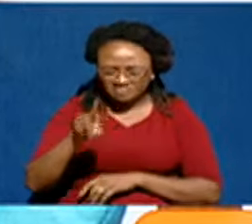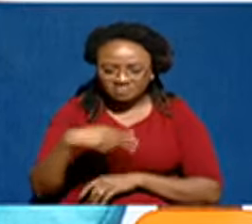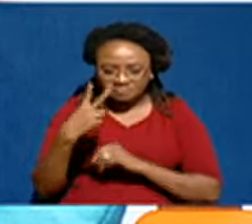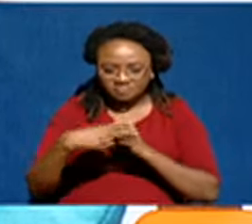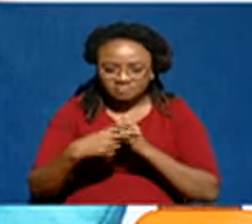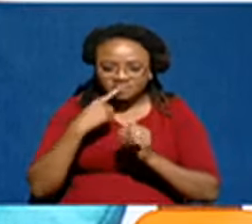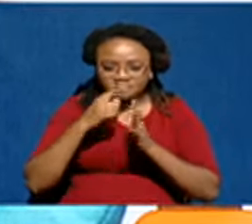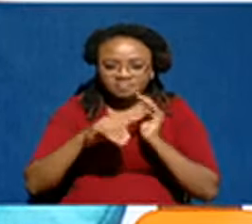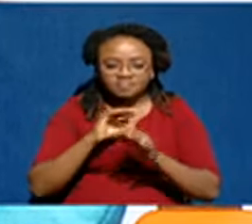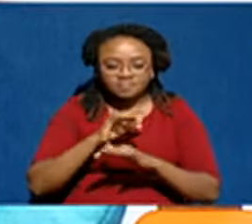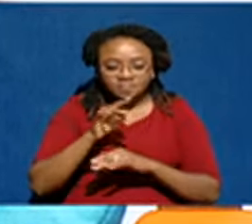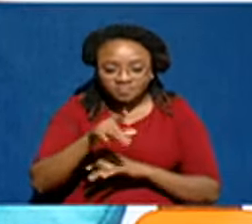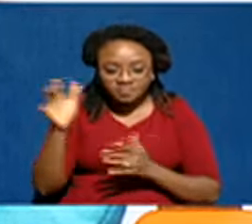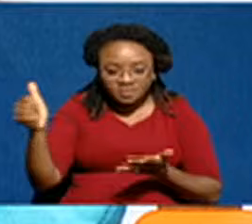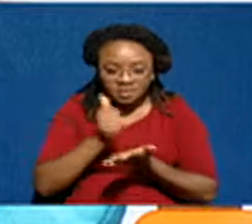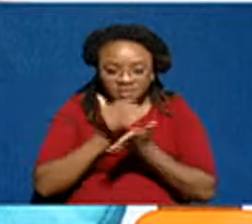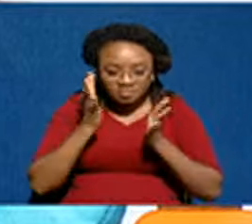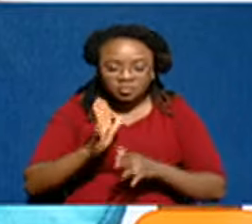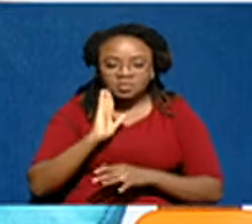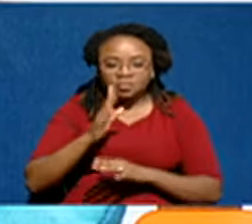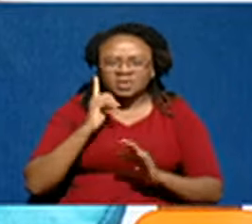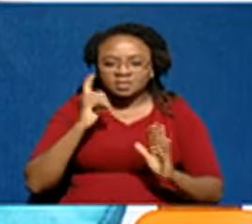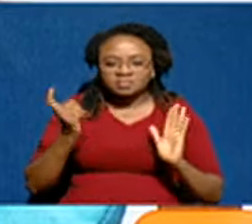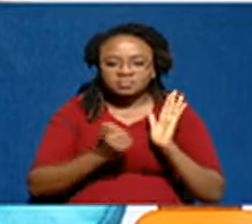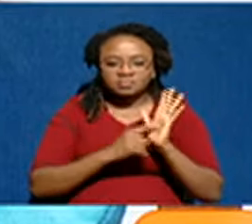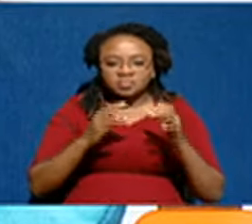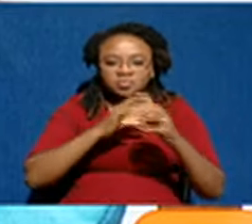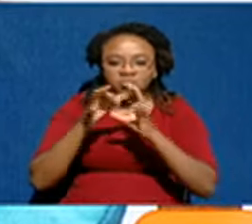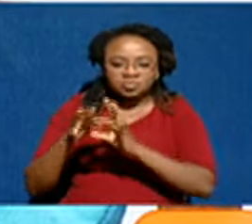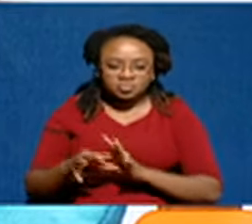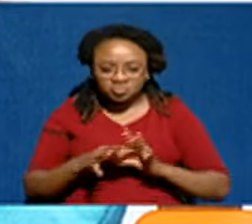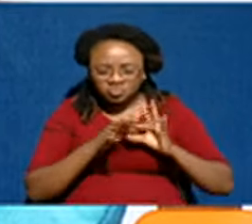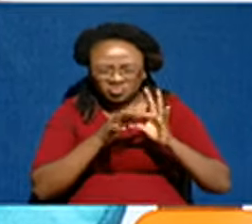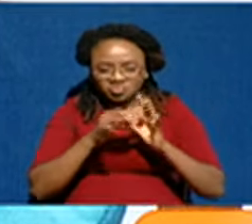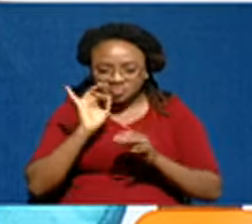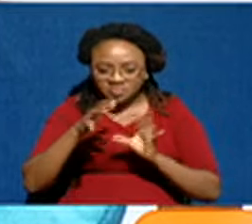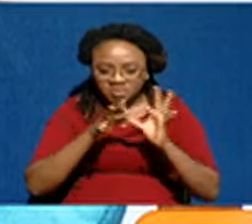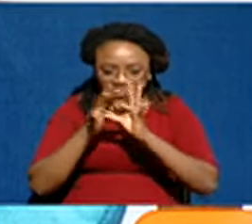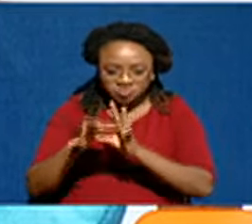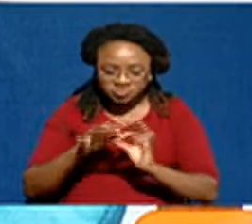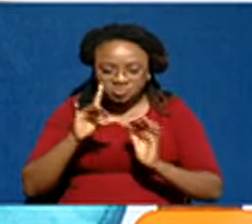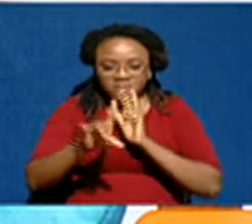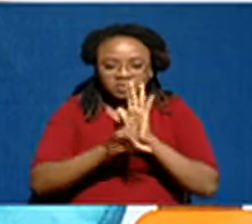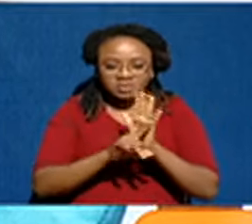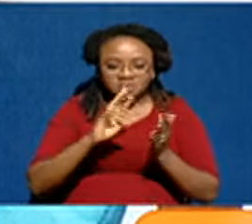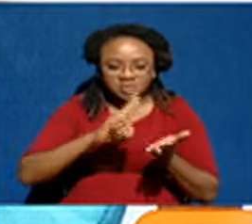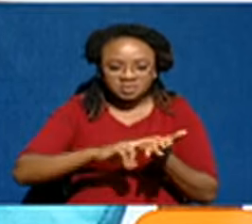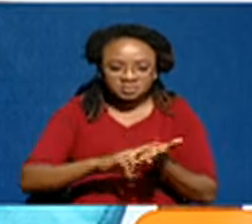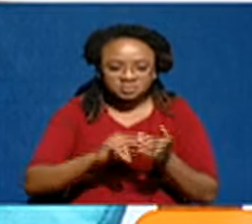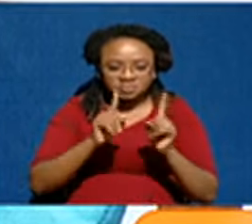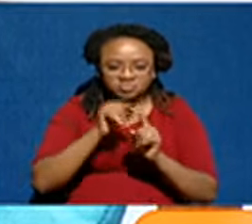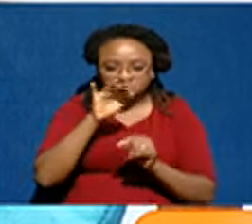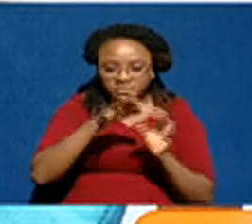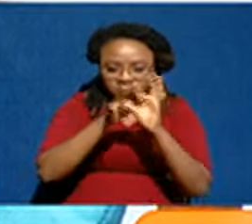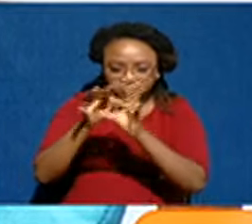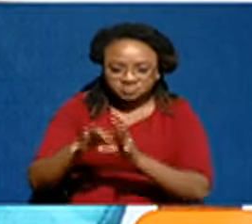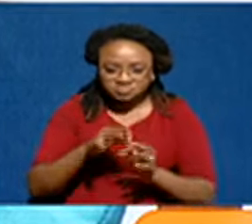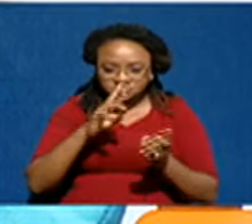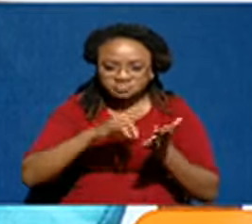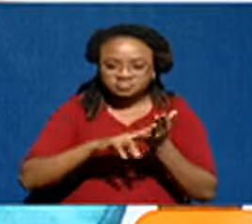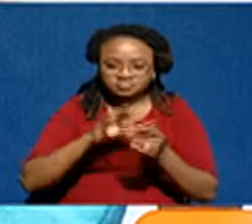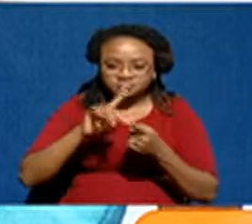shall recognize a union which is legally registered. In this case, we are talking of a union that was registered in